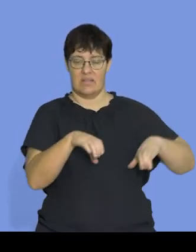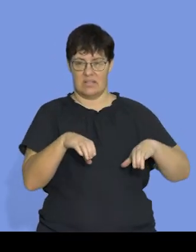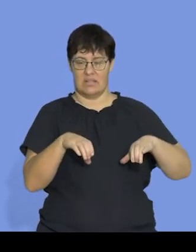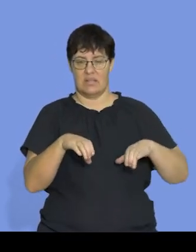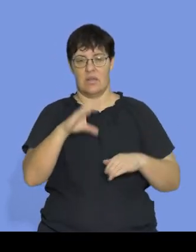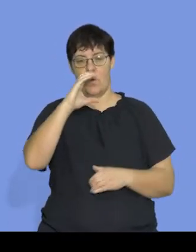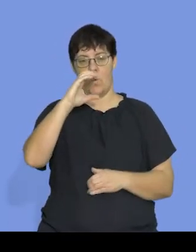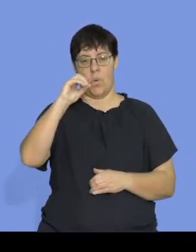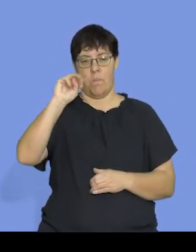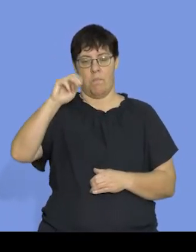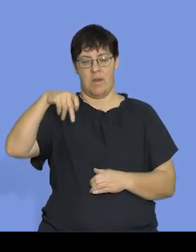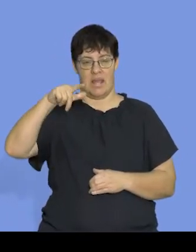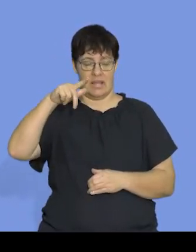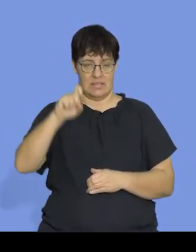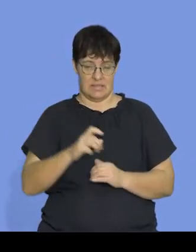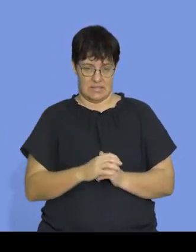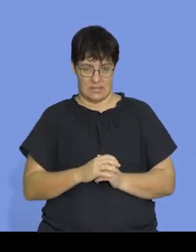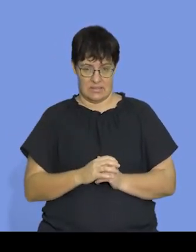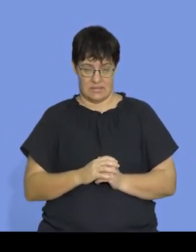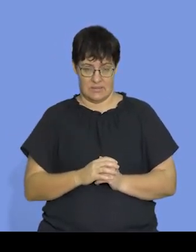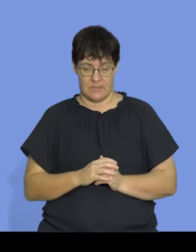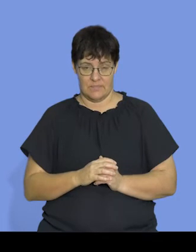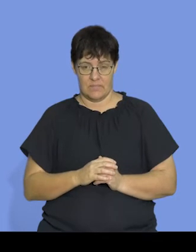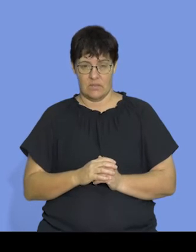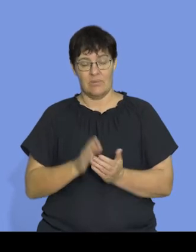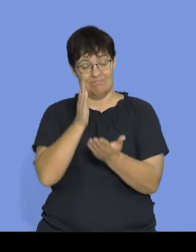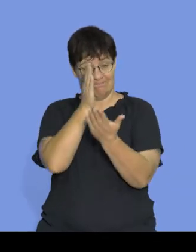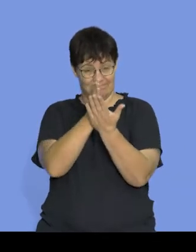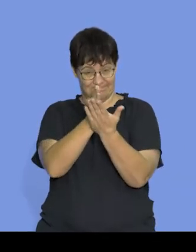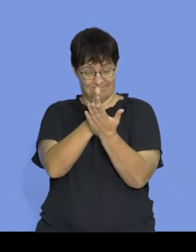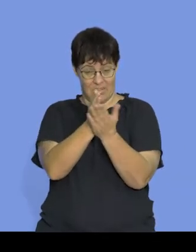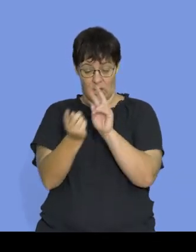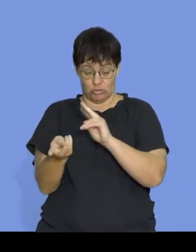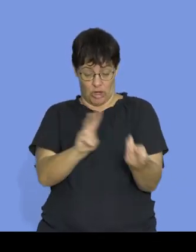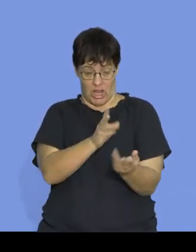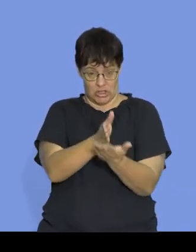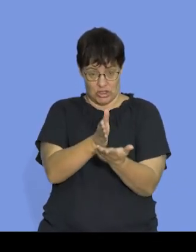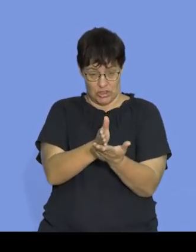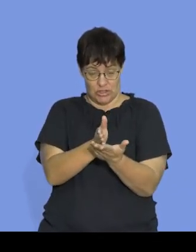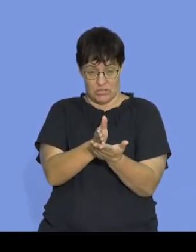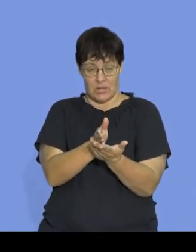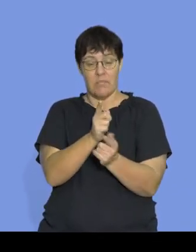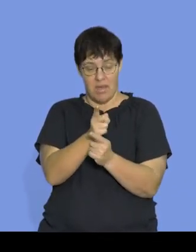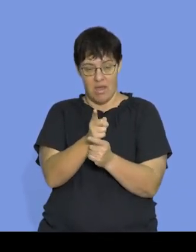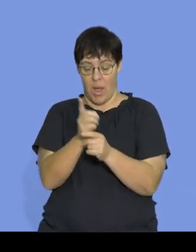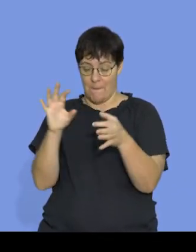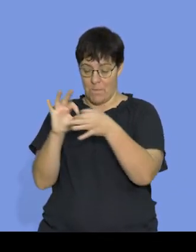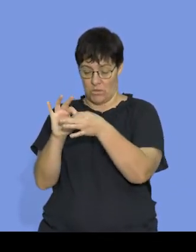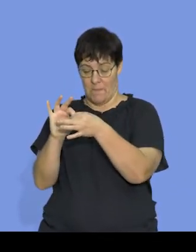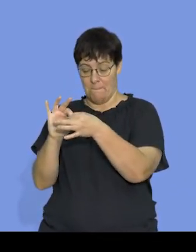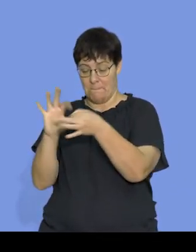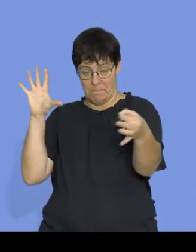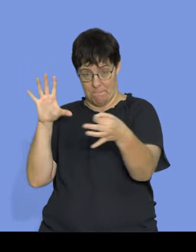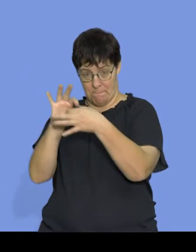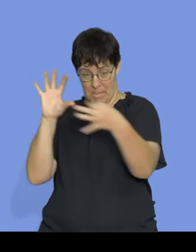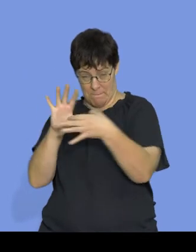stage between reactants and products. At that time, we are saying that the existing bonds are quickly being broken,